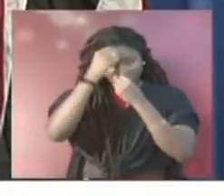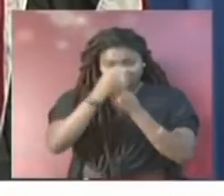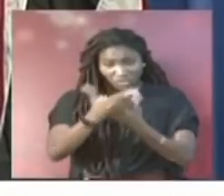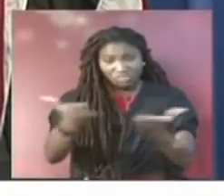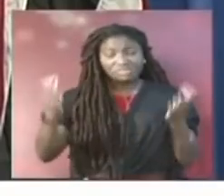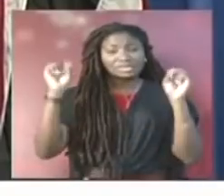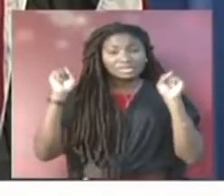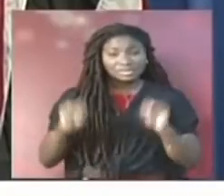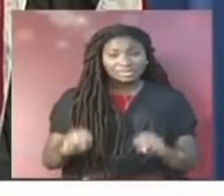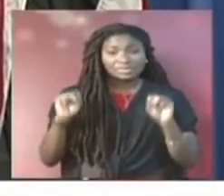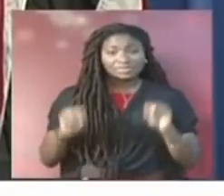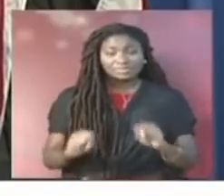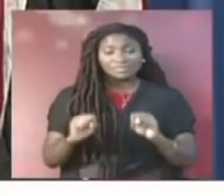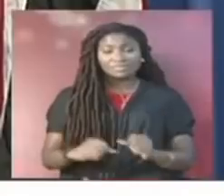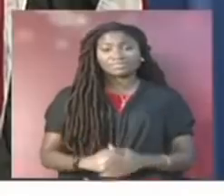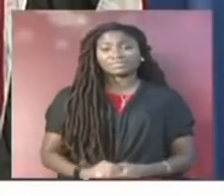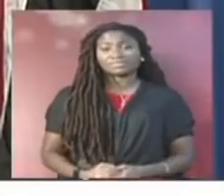some